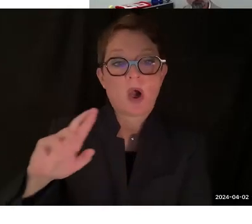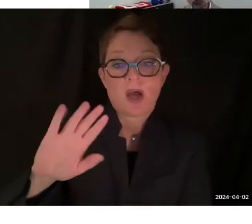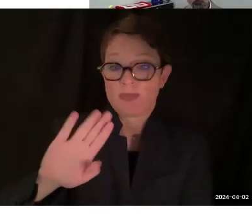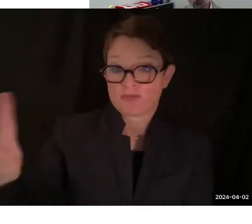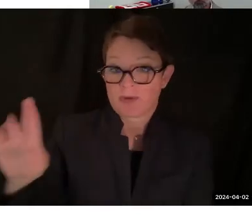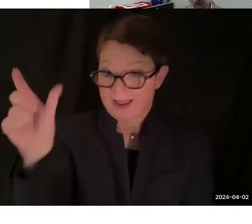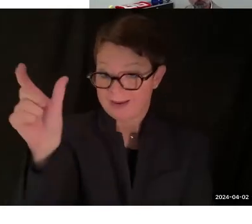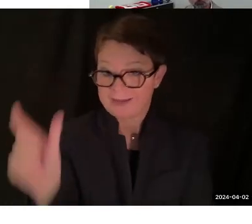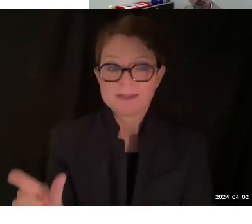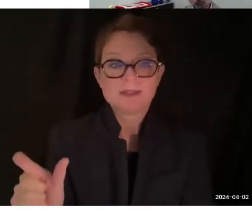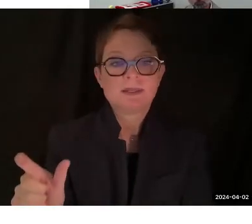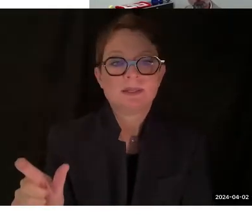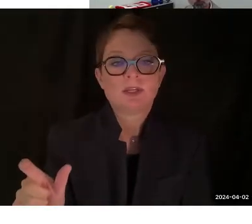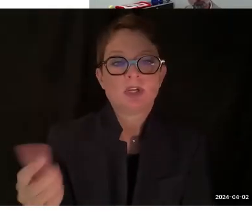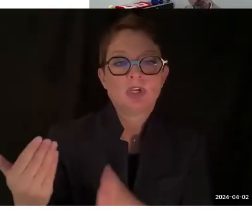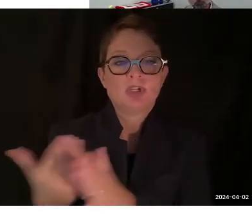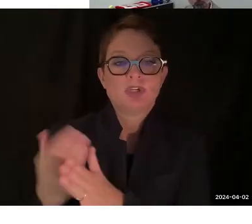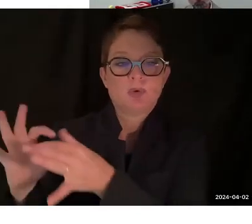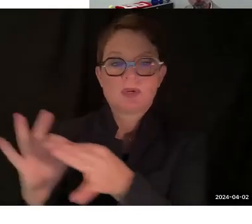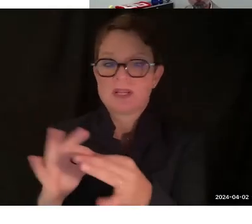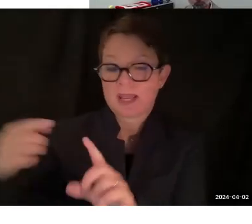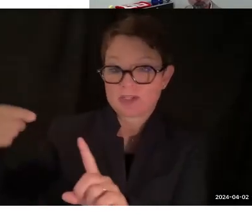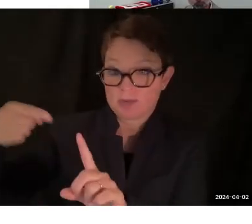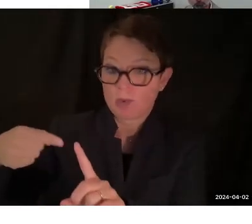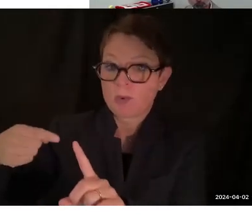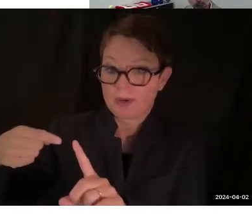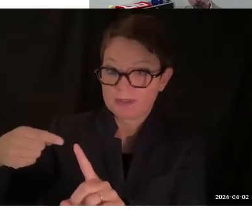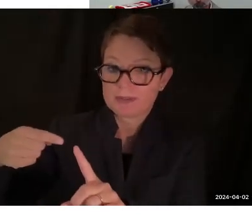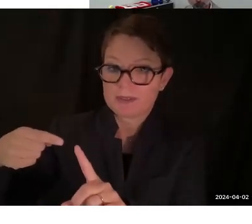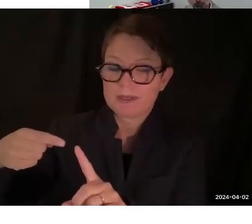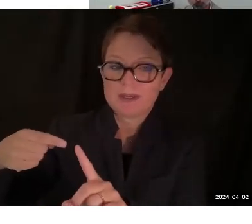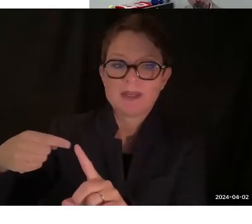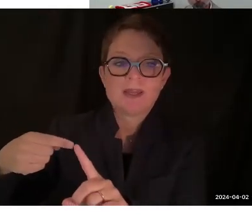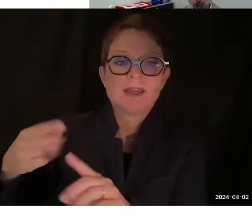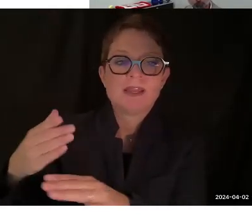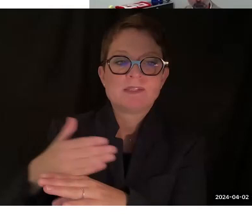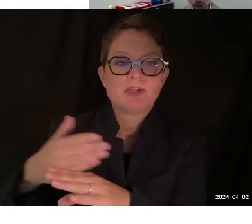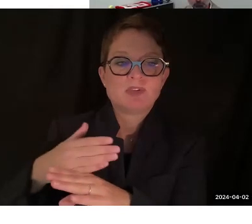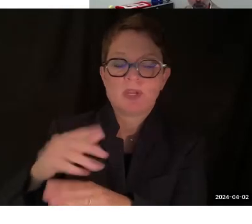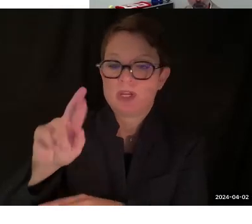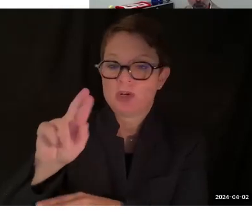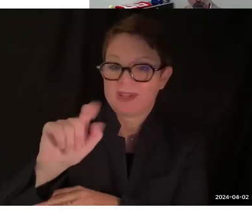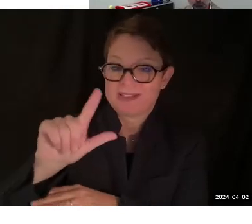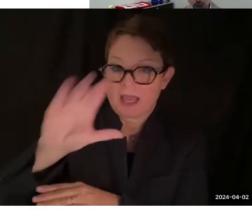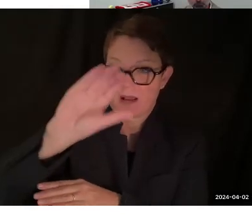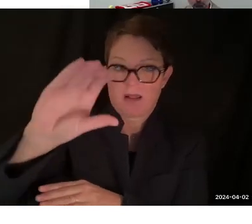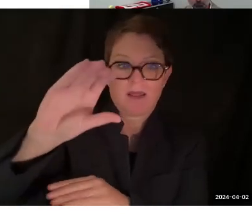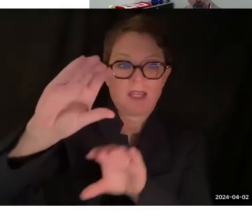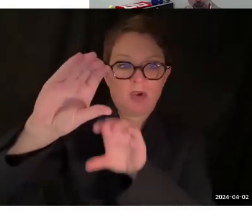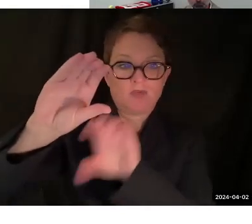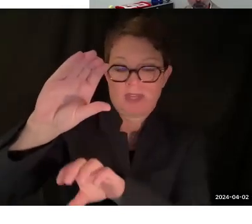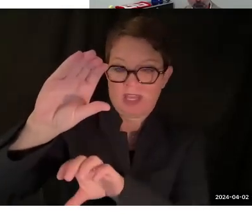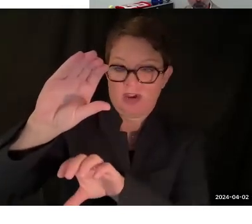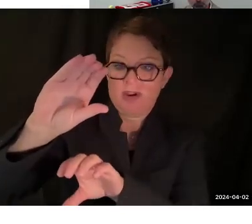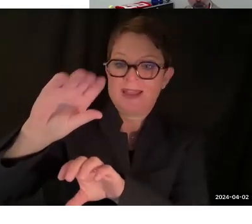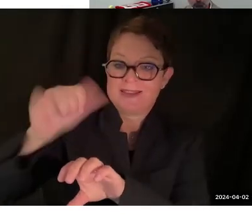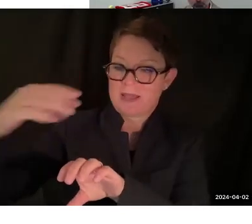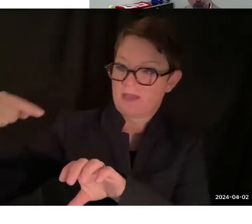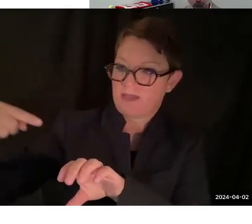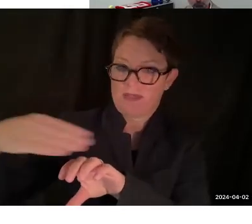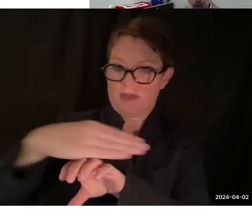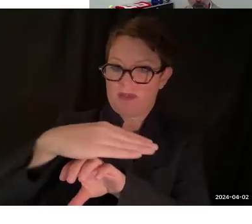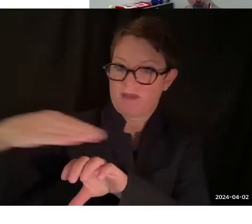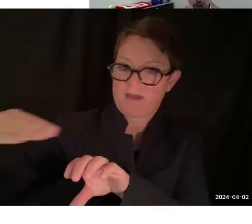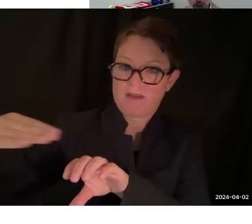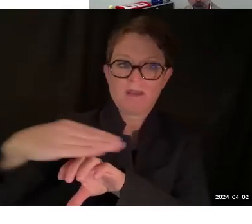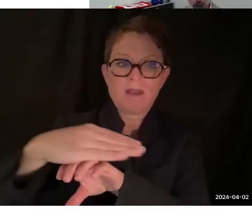side there, you see a new connection point that comes that is sandwiched between two retail areas off of 10th. This is